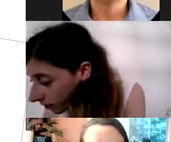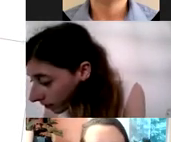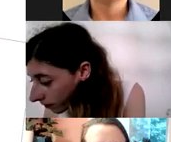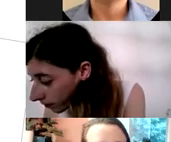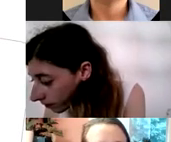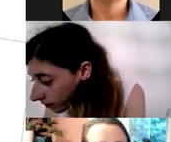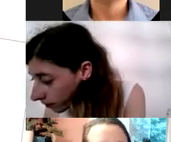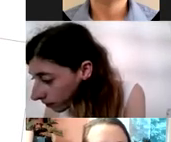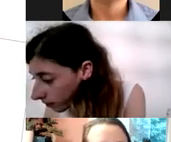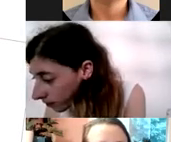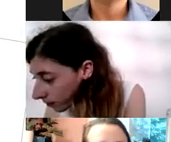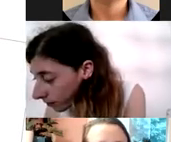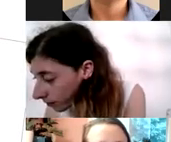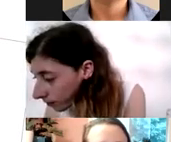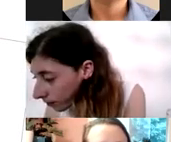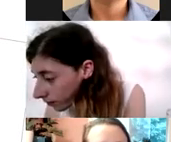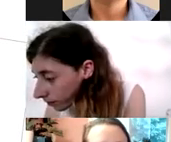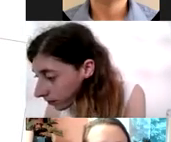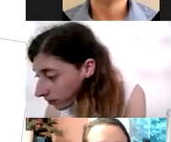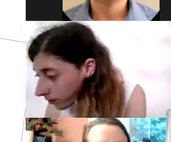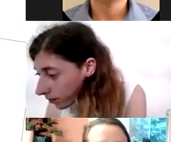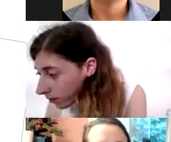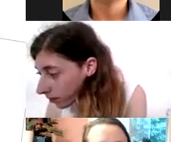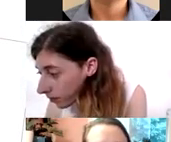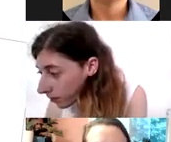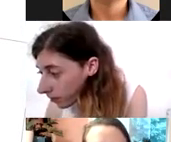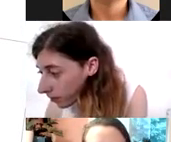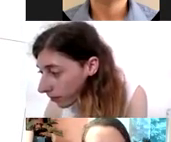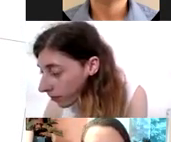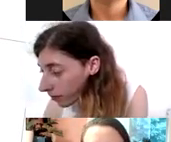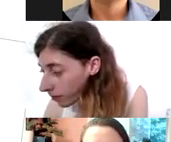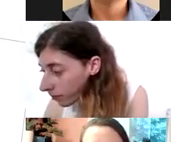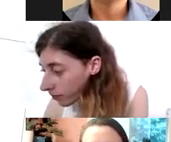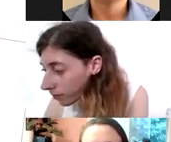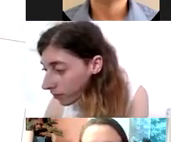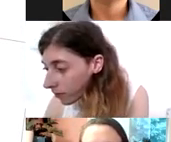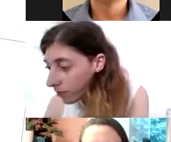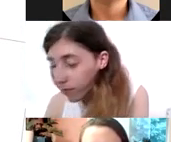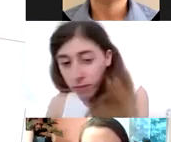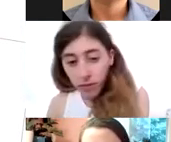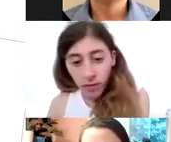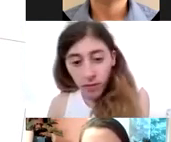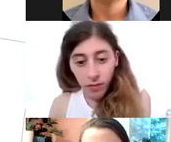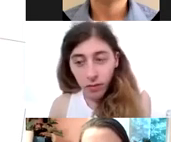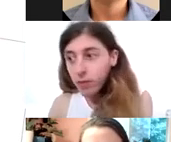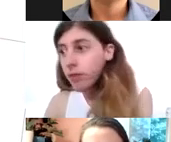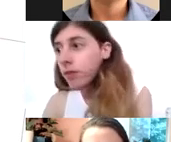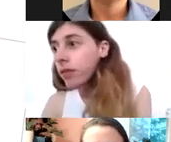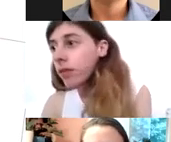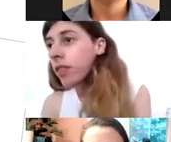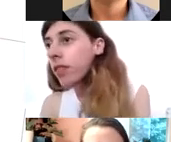when the switch happened, healthcare providers did not have the education needed to provide this,